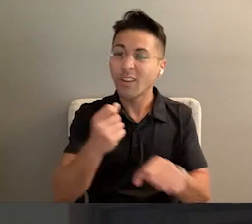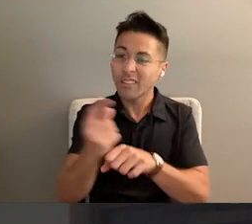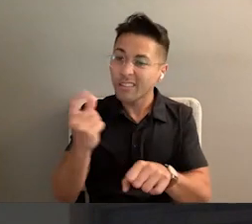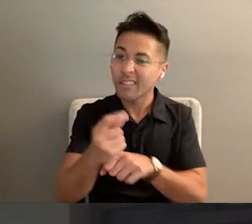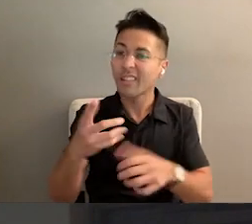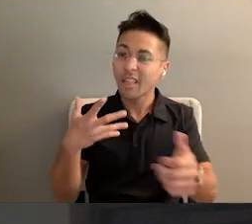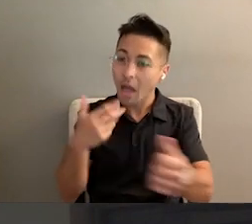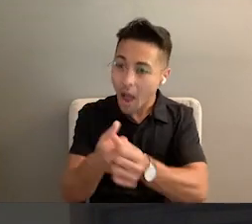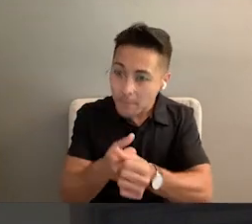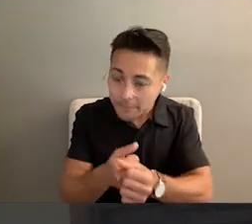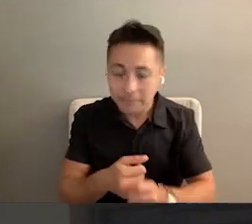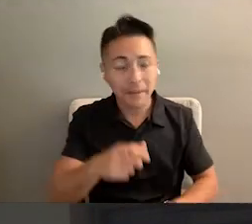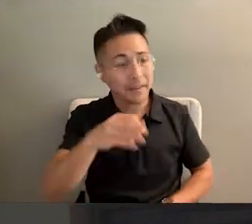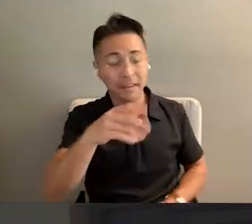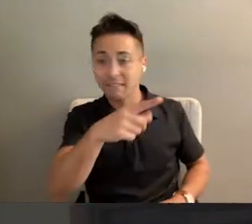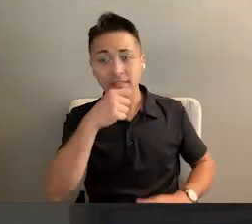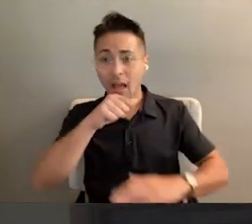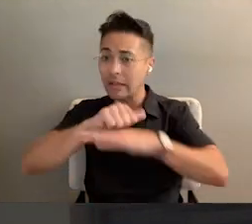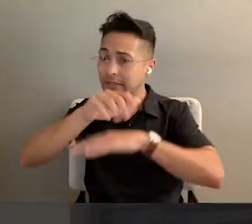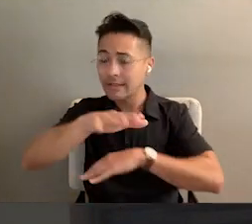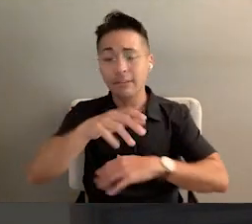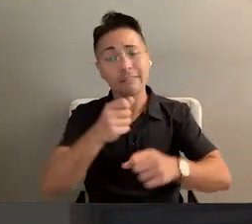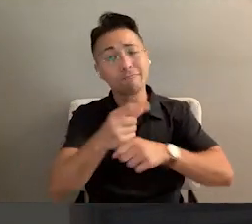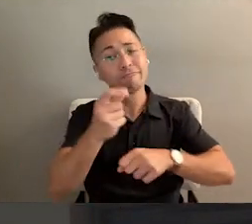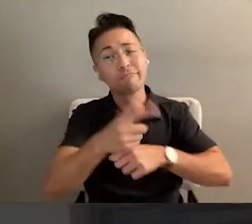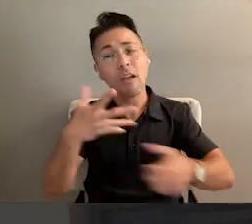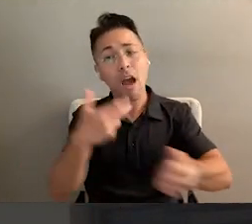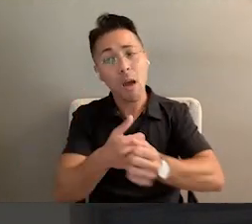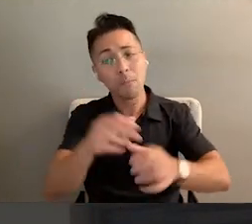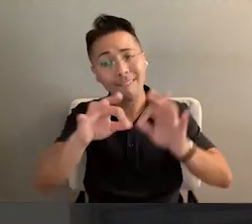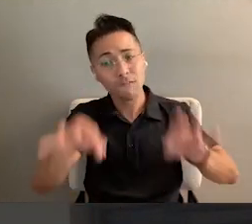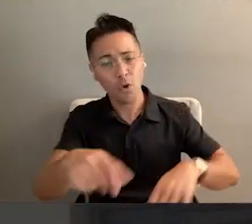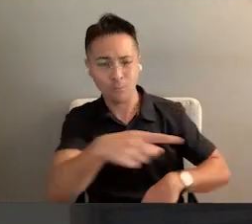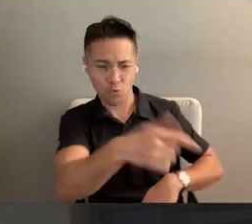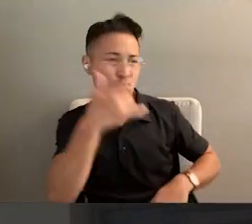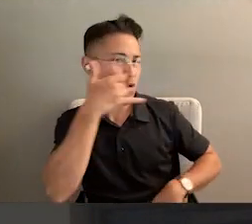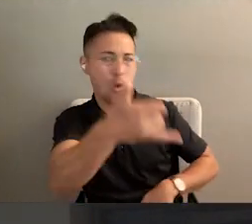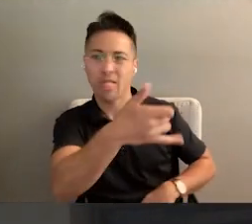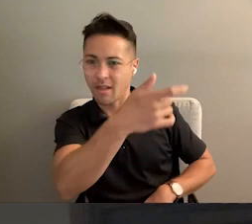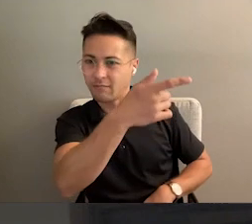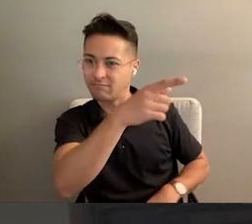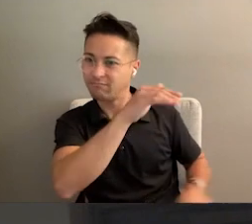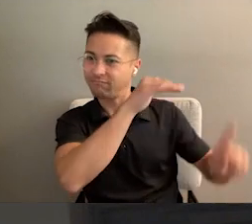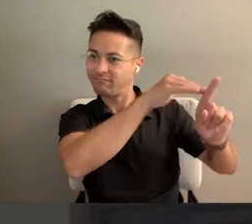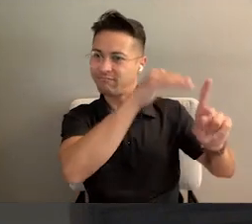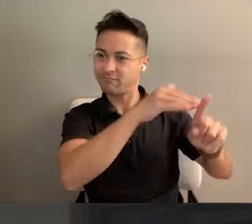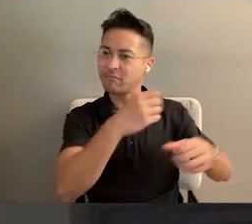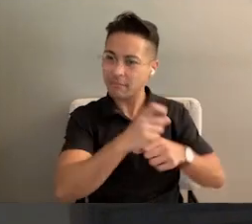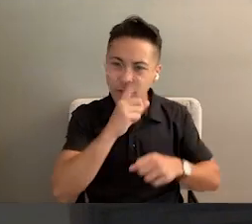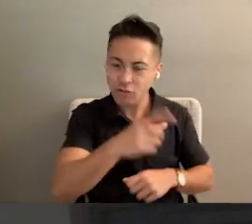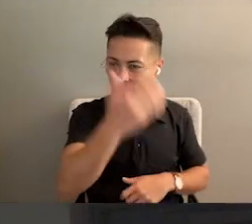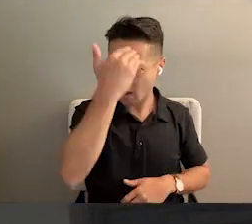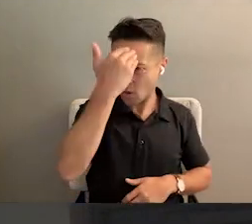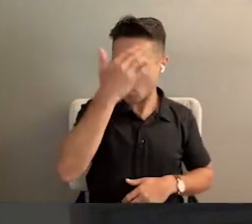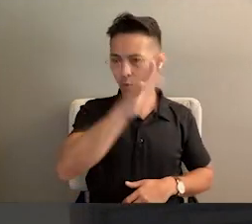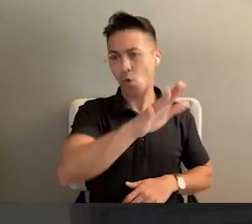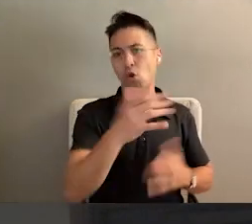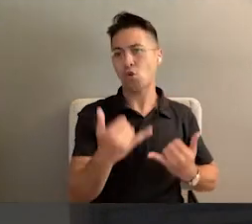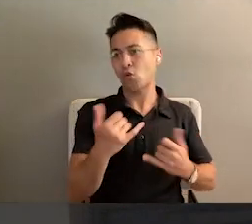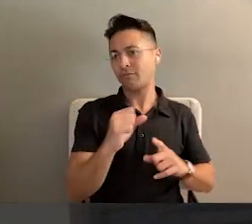make sure you're doing the yearly updates, and if they're not sending you an annual update form, then call